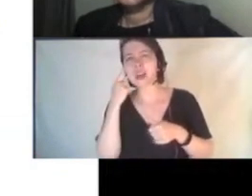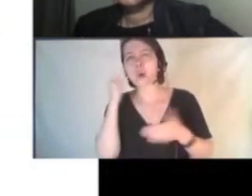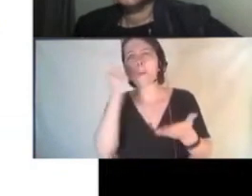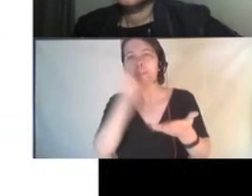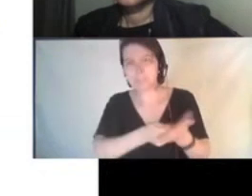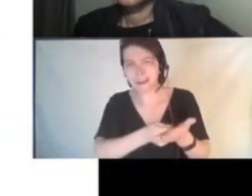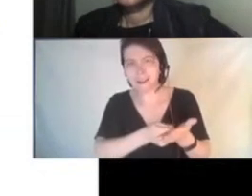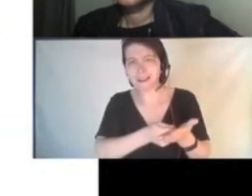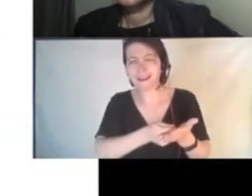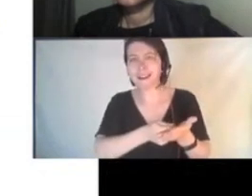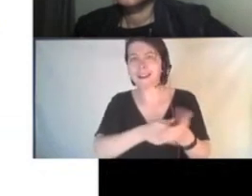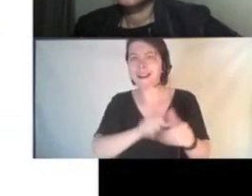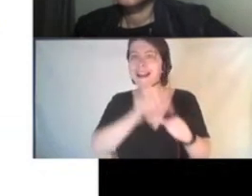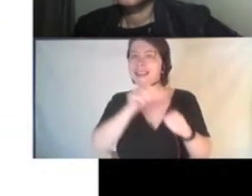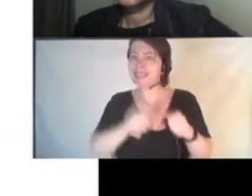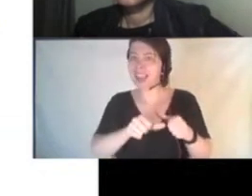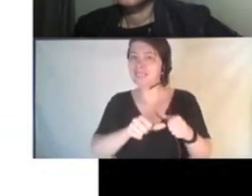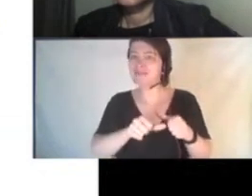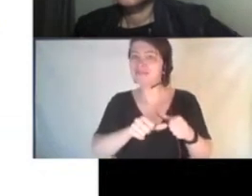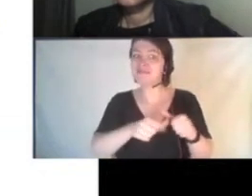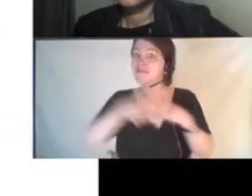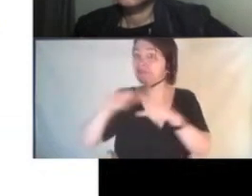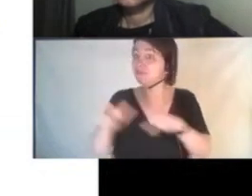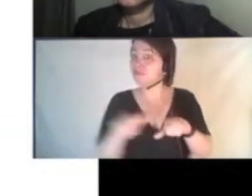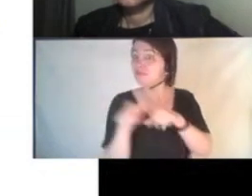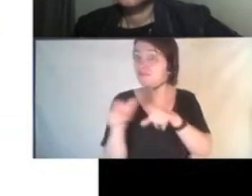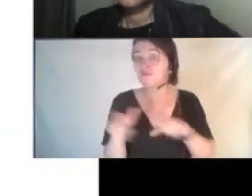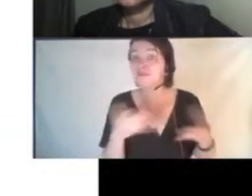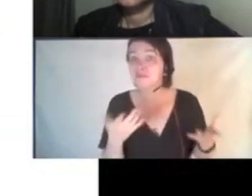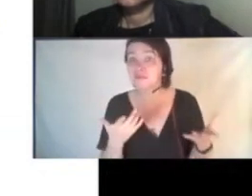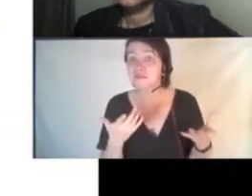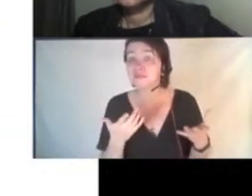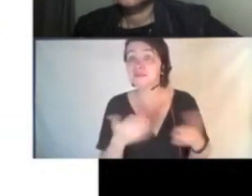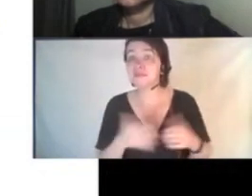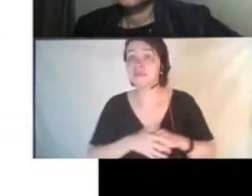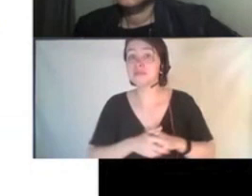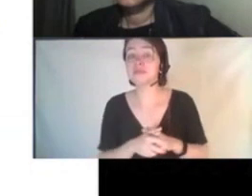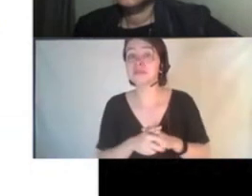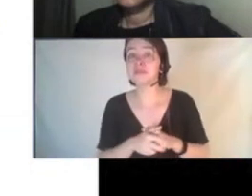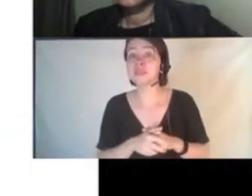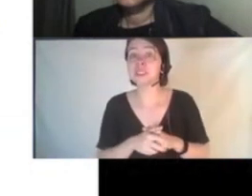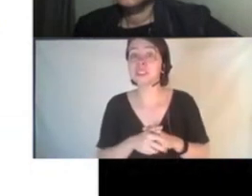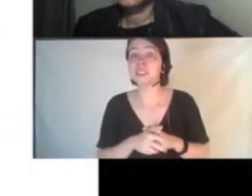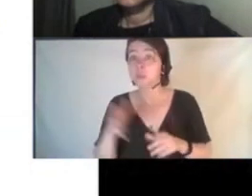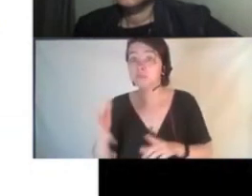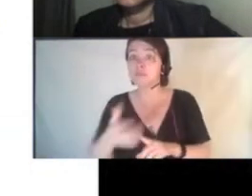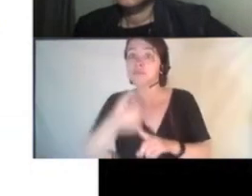took it from there. And then we once we got it, we